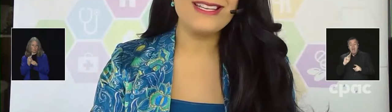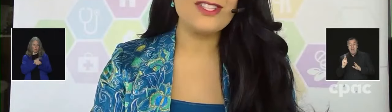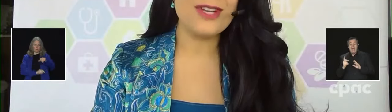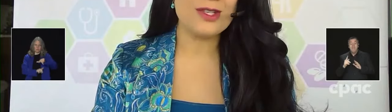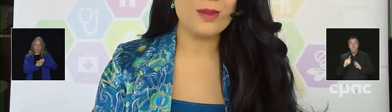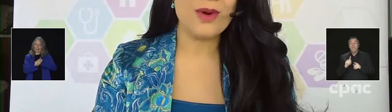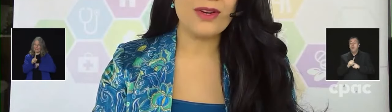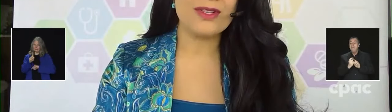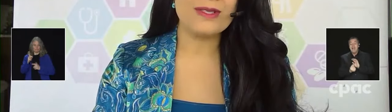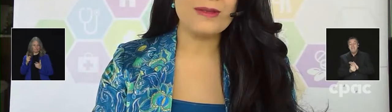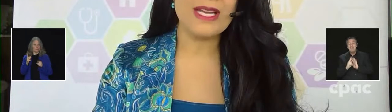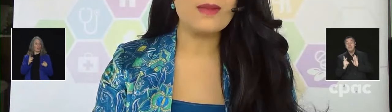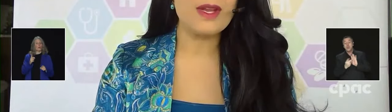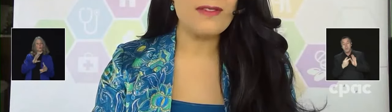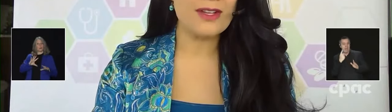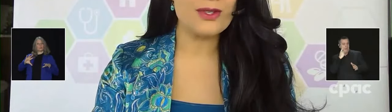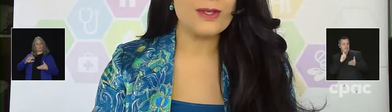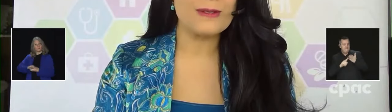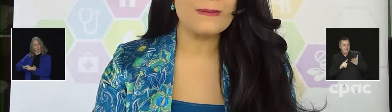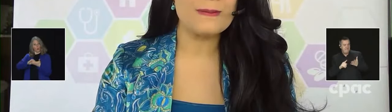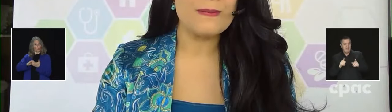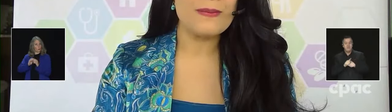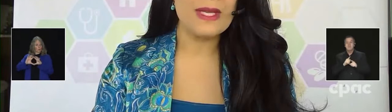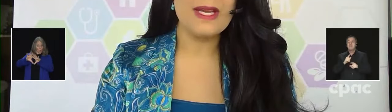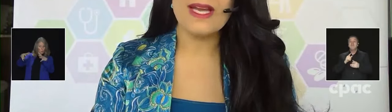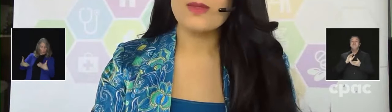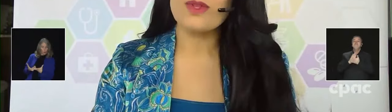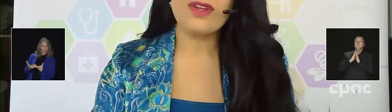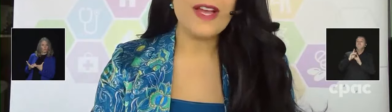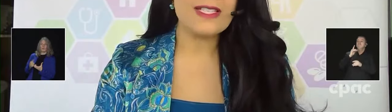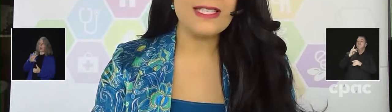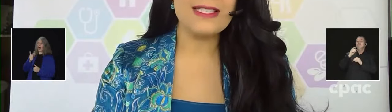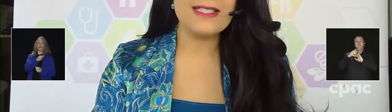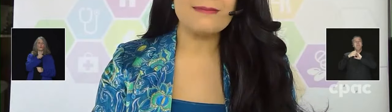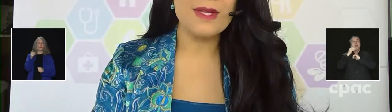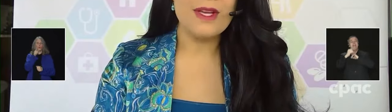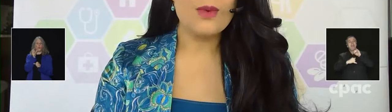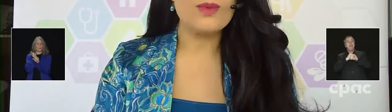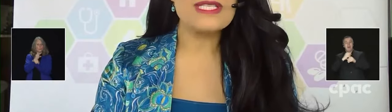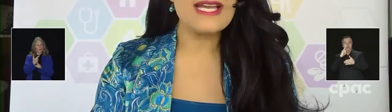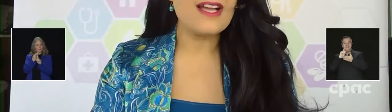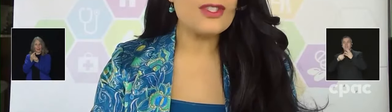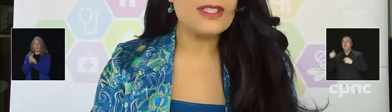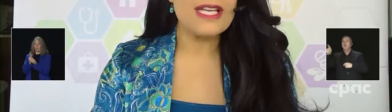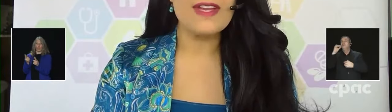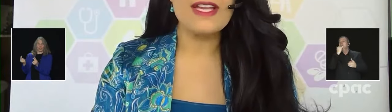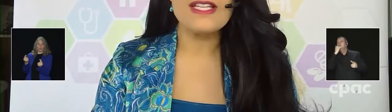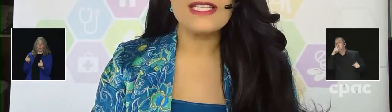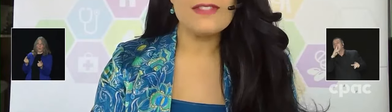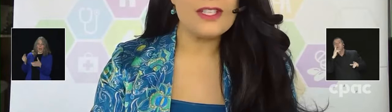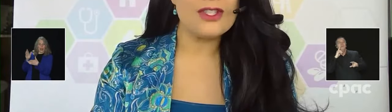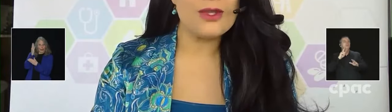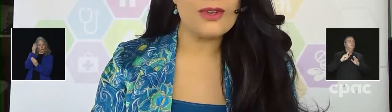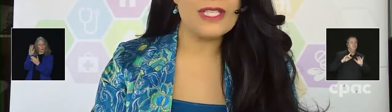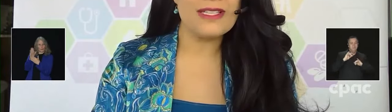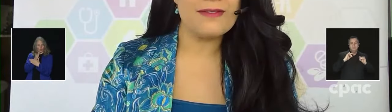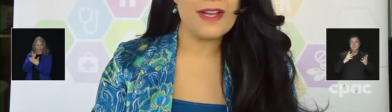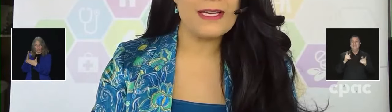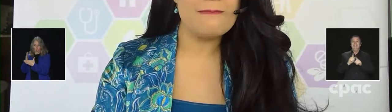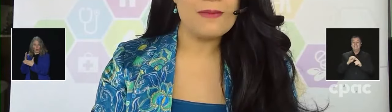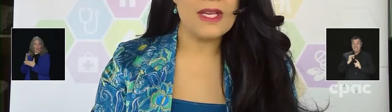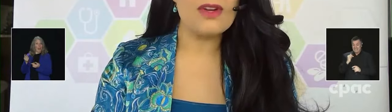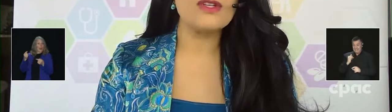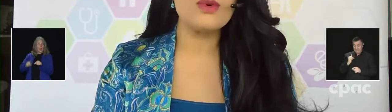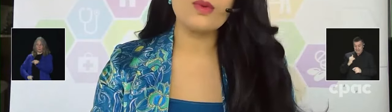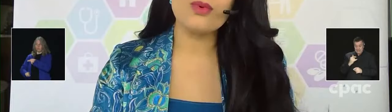territories, international partners, and the manufacturers. As with all vaccines, we will take action if any safety issues are